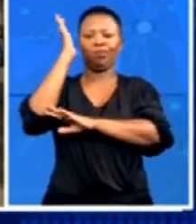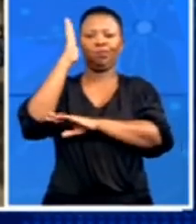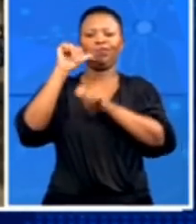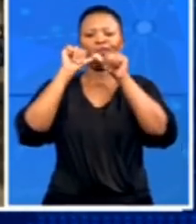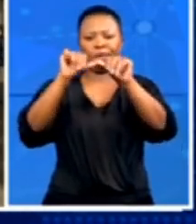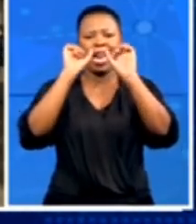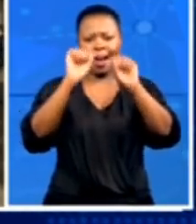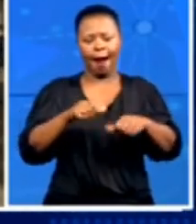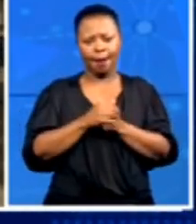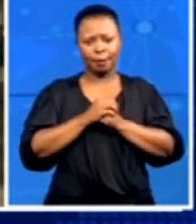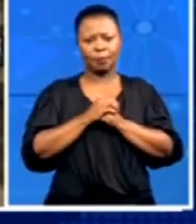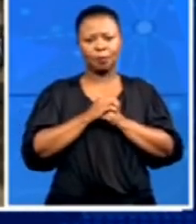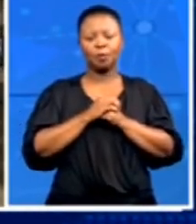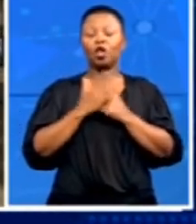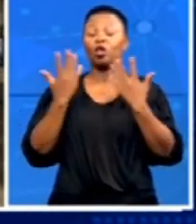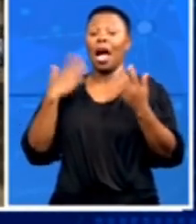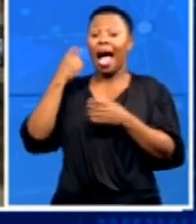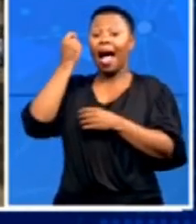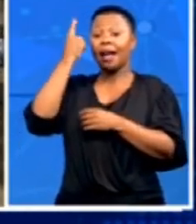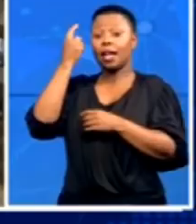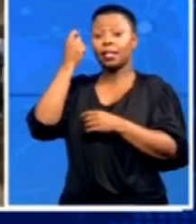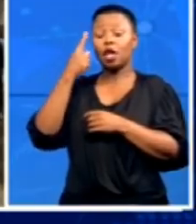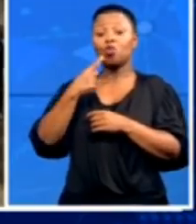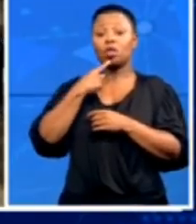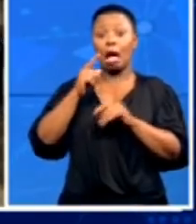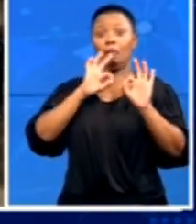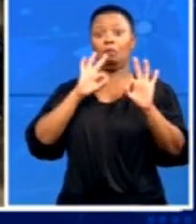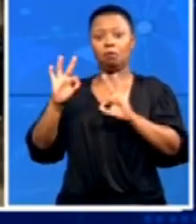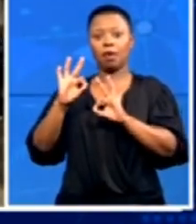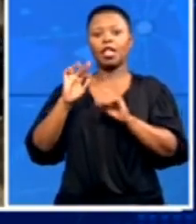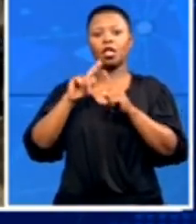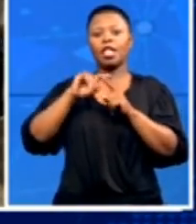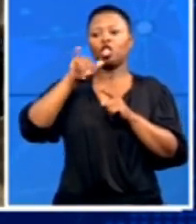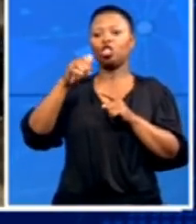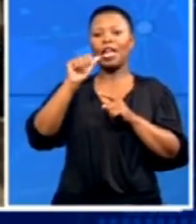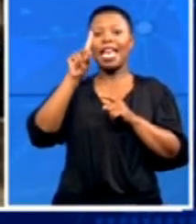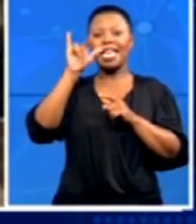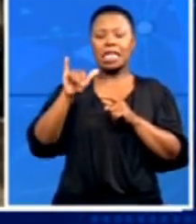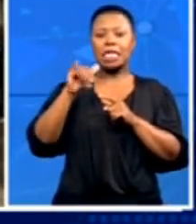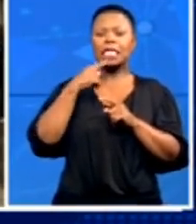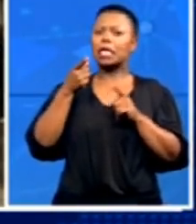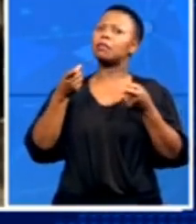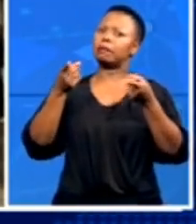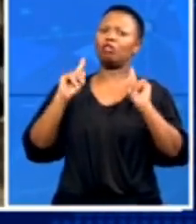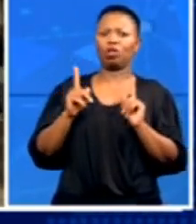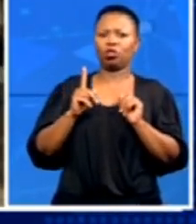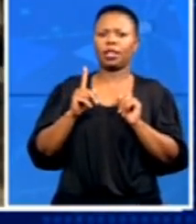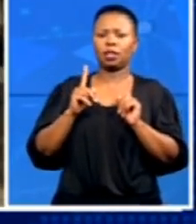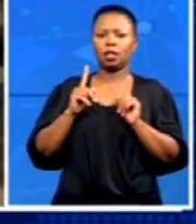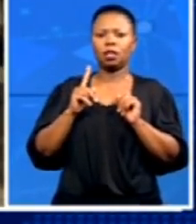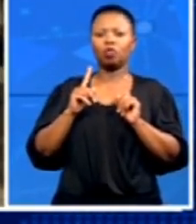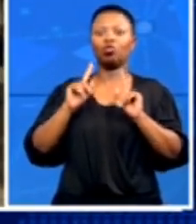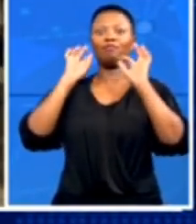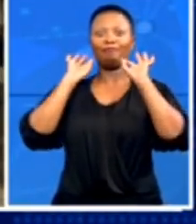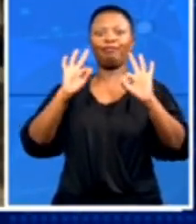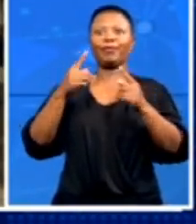terms of drawing any conclusion. We did hear from J.B. Smith as well, saying it's dangerous to draw a conclusion at this stage. We've covered a number of fires,